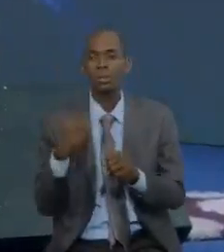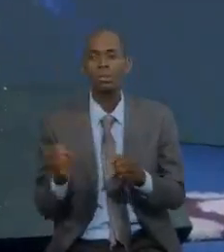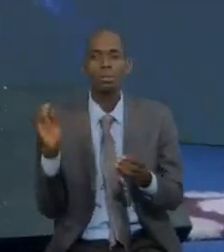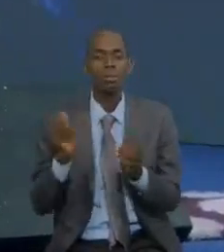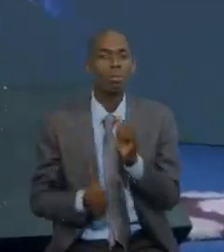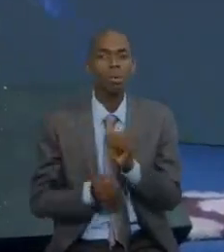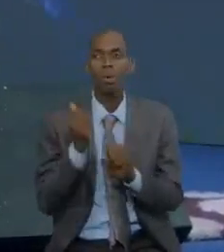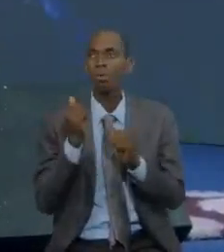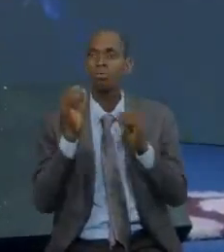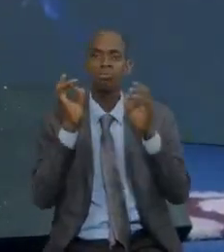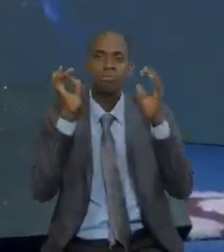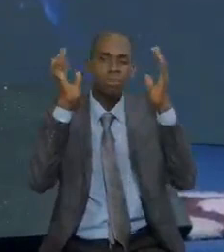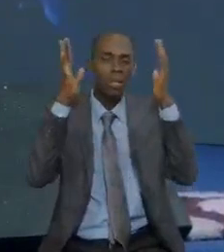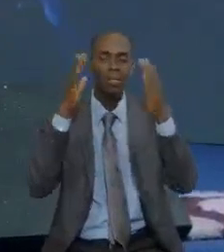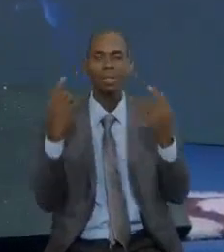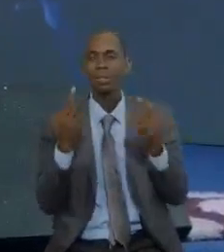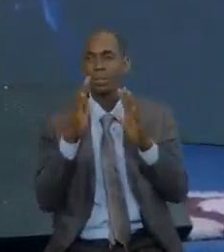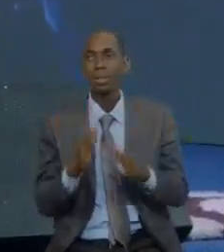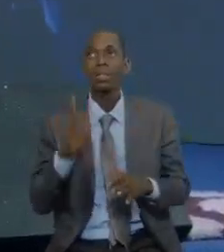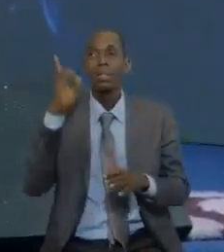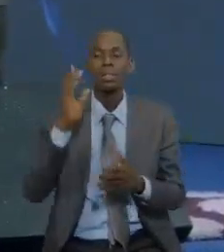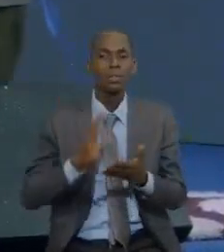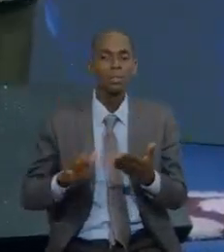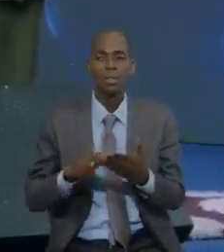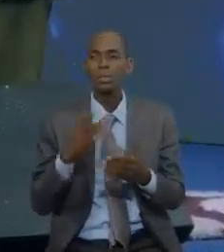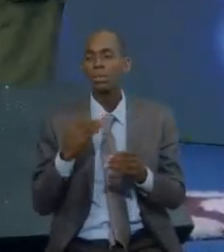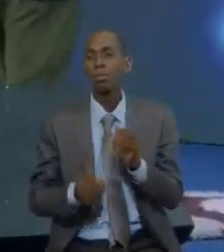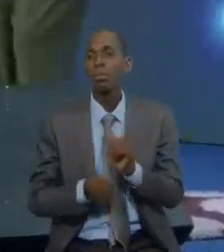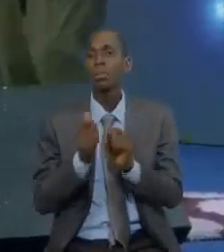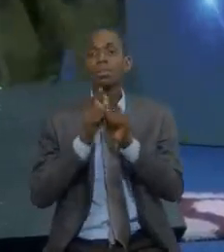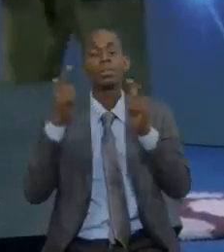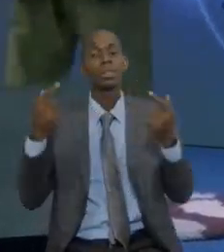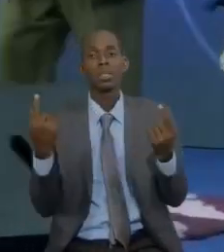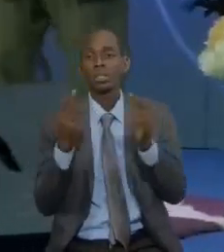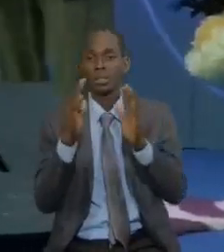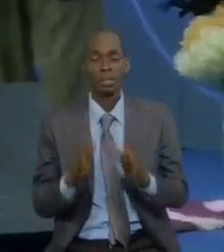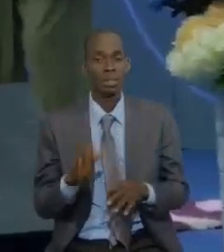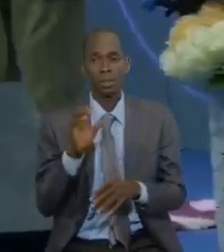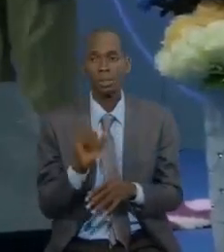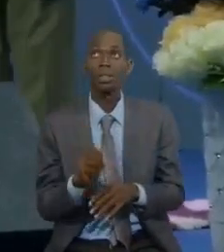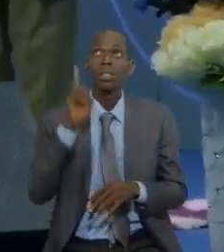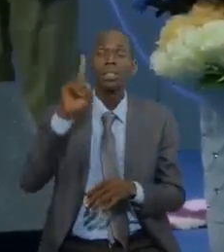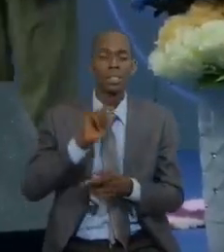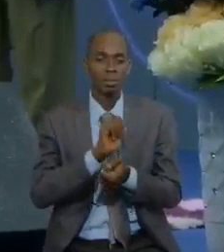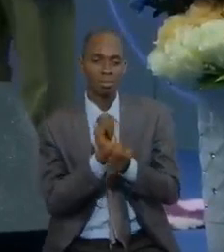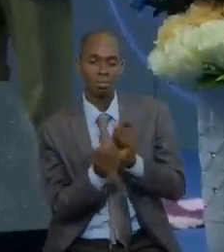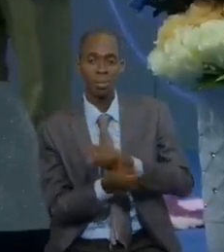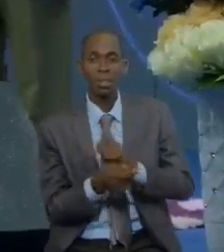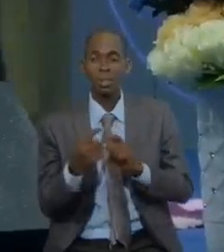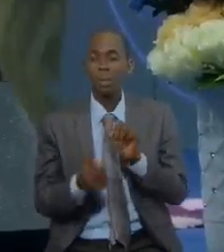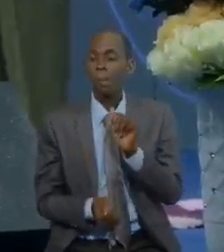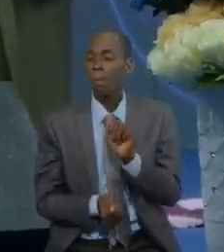He forgave the greatest of sinners. He transformed the most terrible